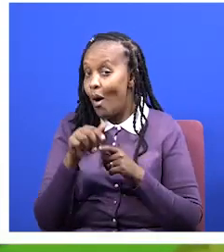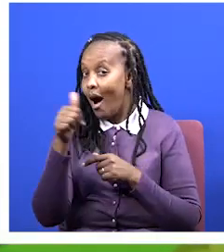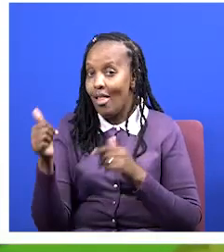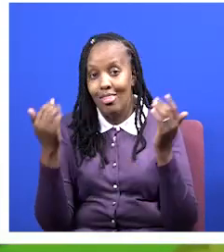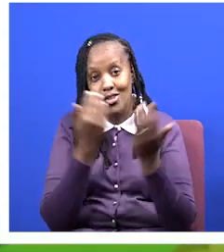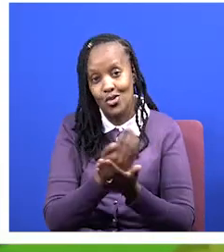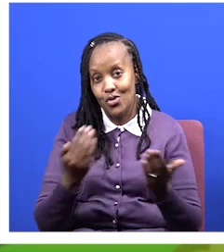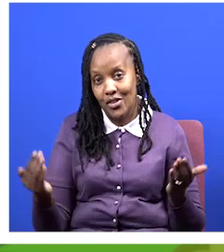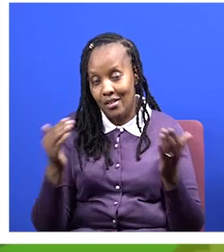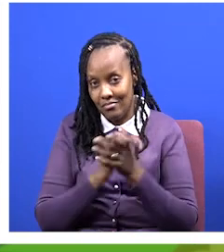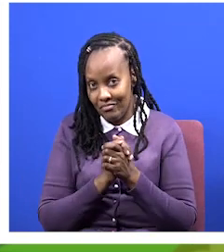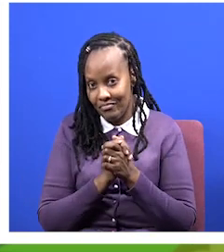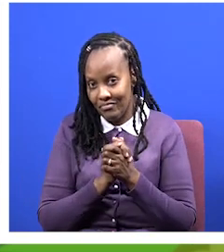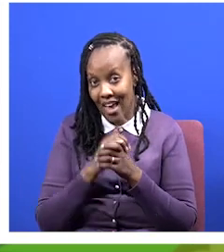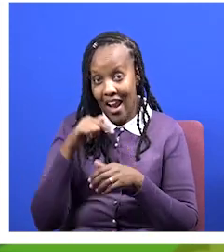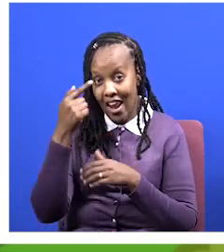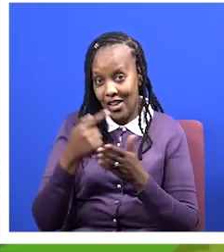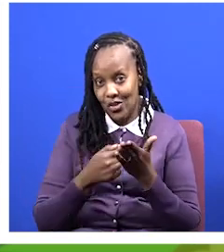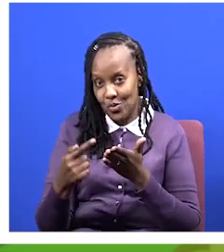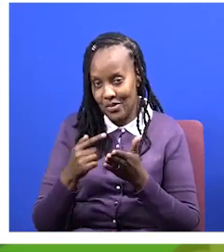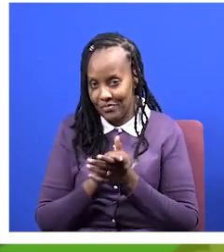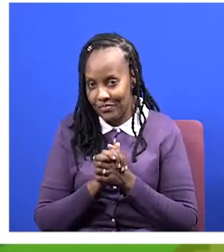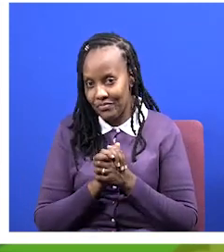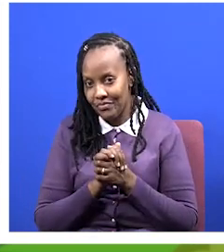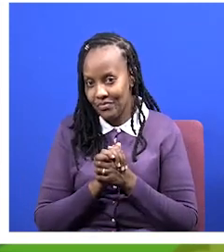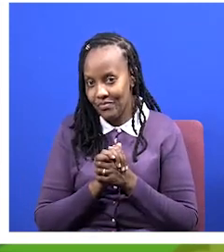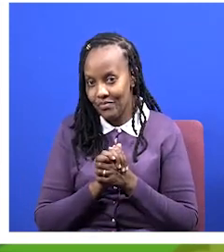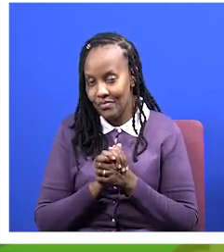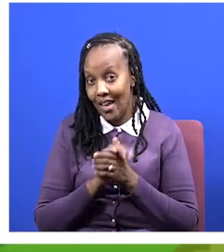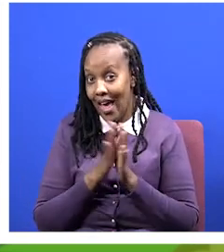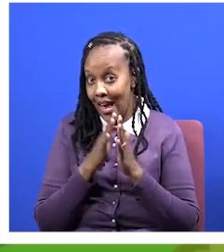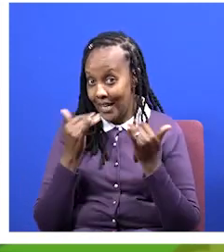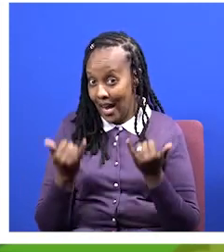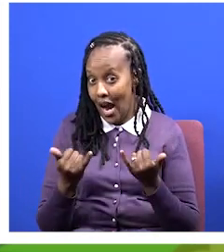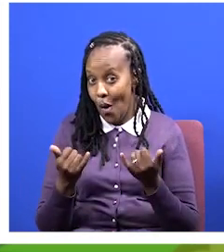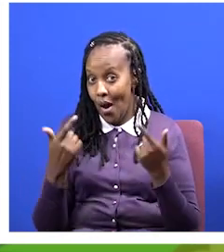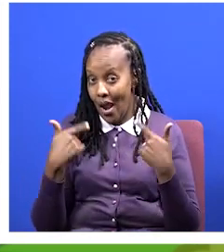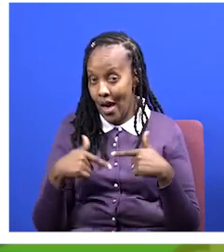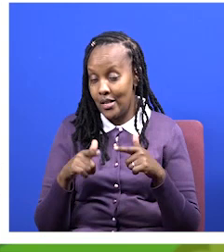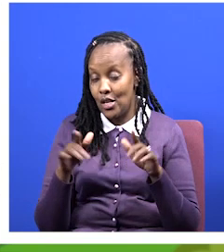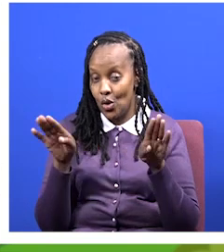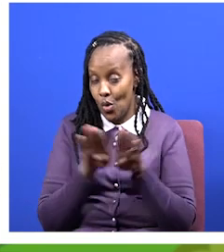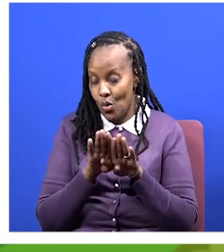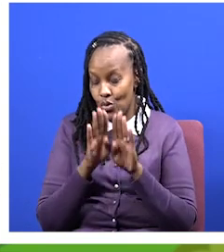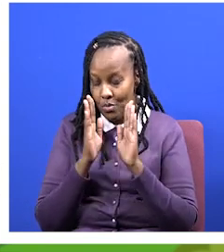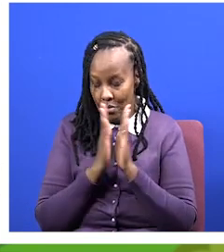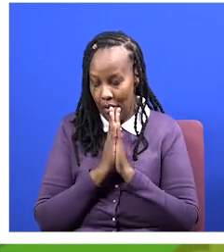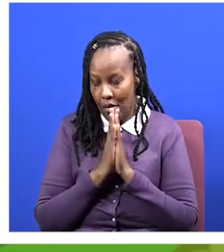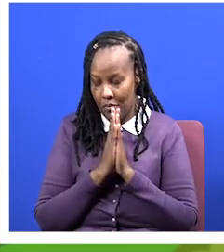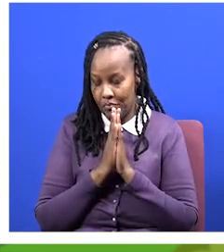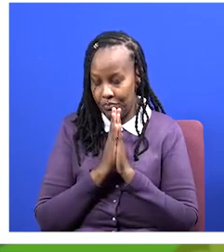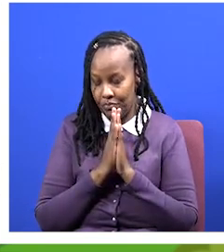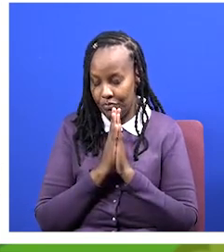them to the other children next week. And now, children, let us close with a